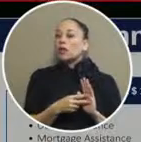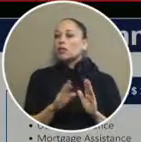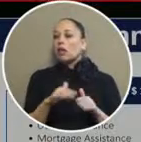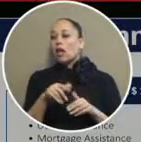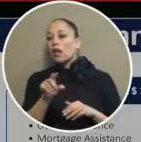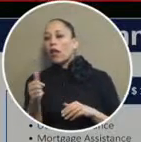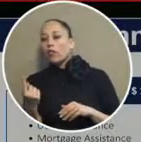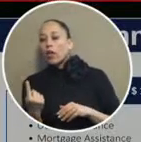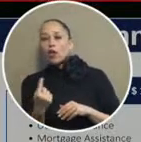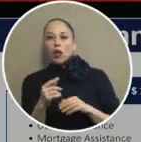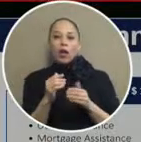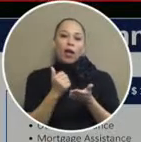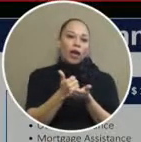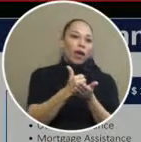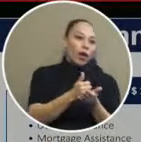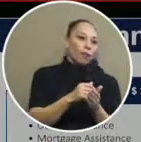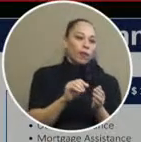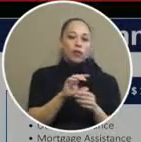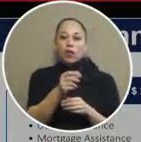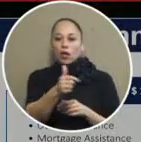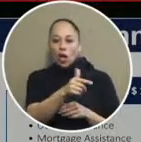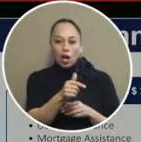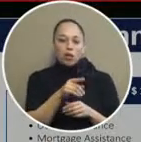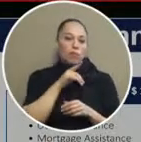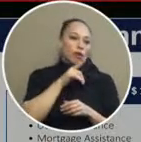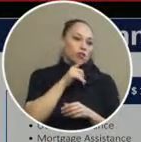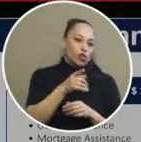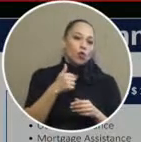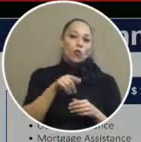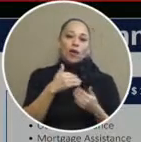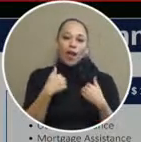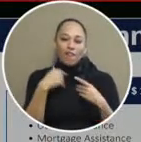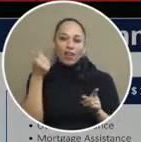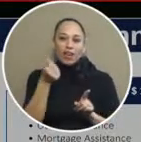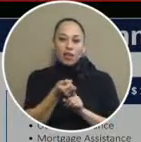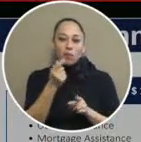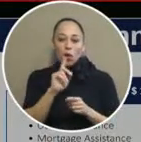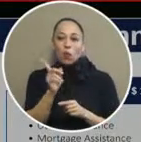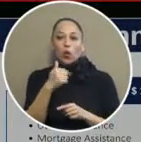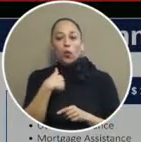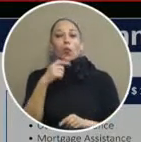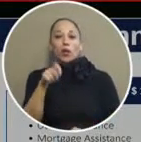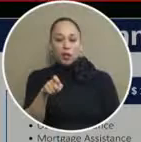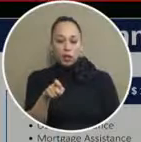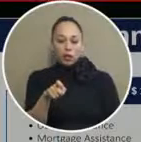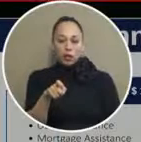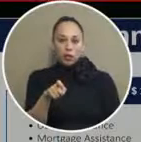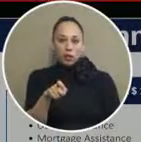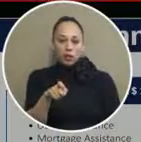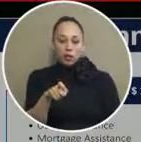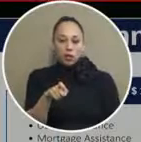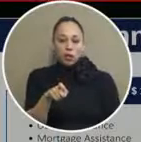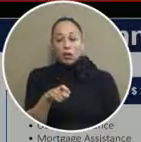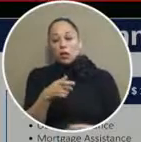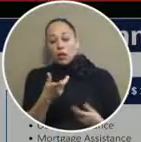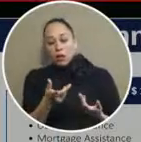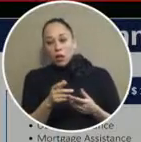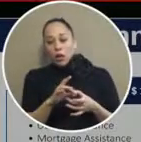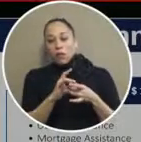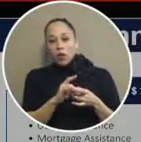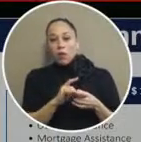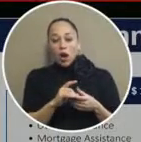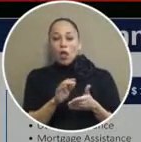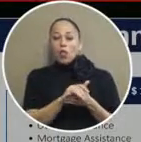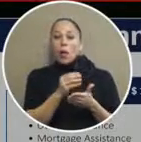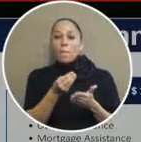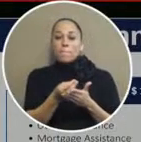others. It means collaborating with others and making sure that we're having an impact where we need to. And so in terms of the